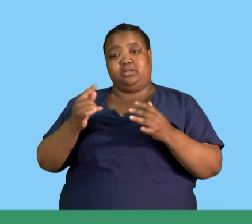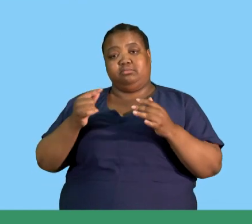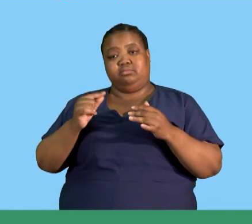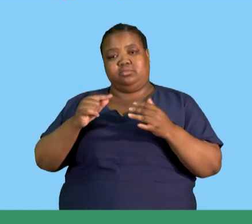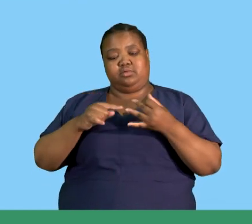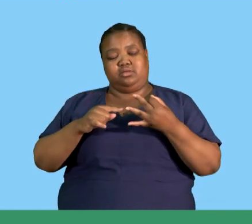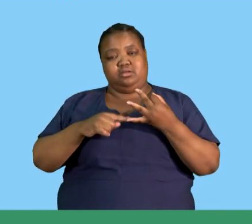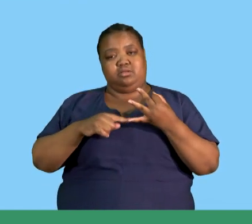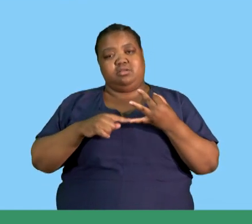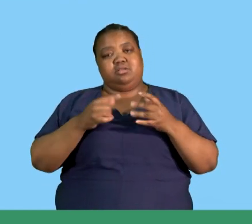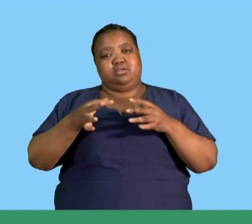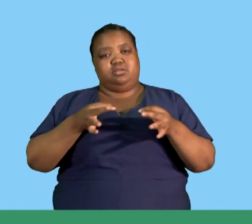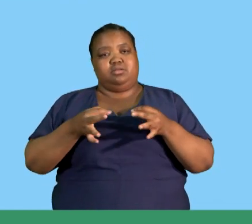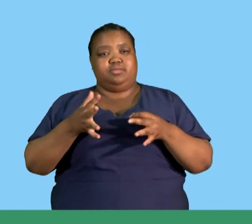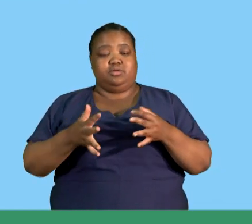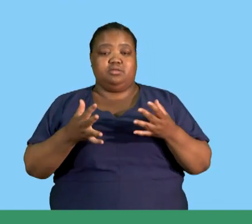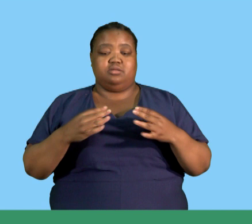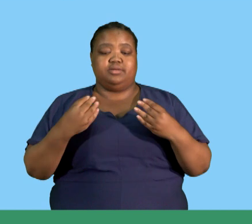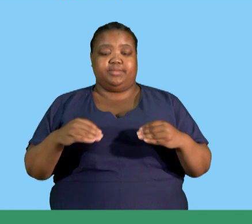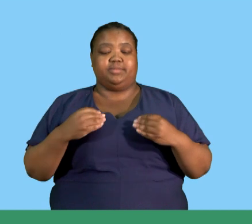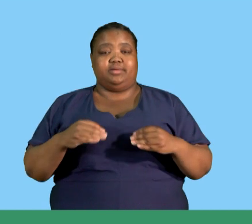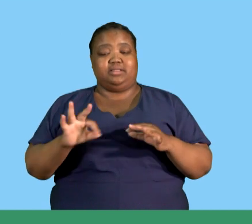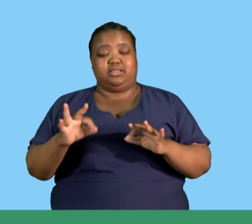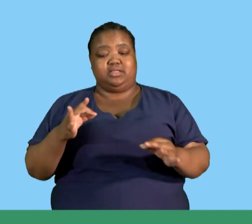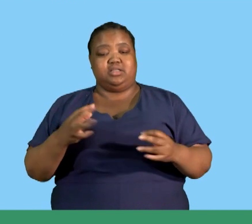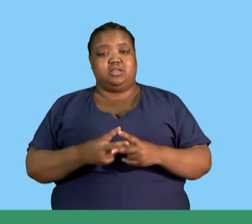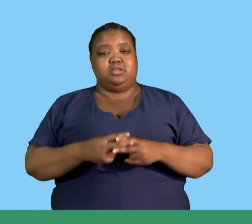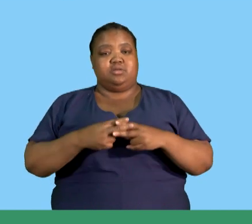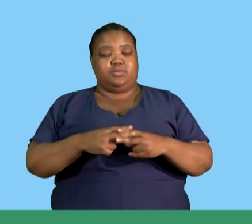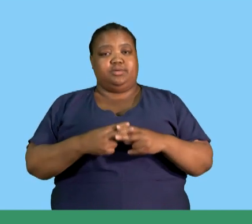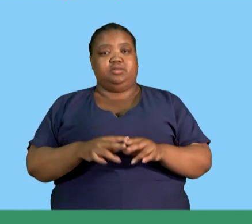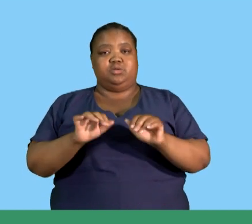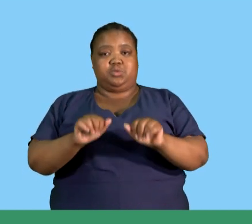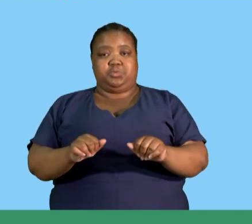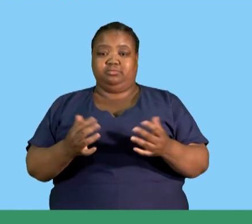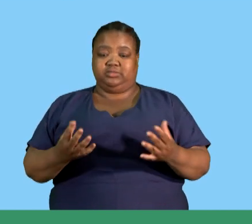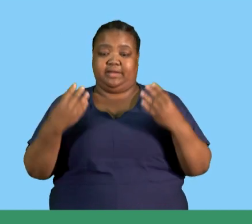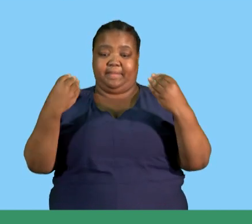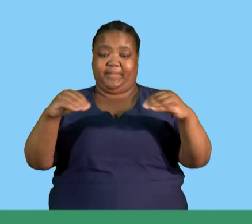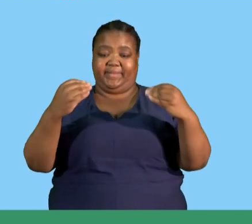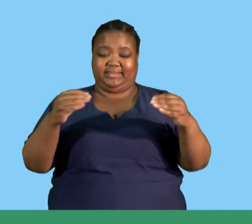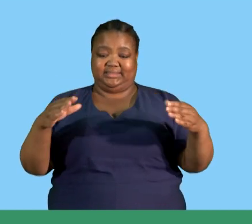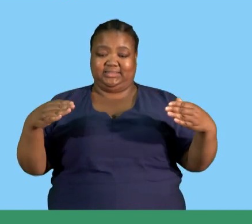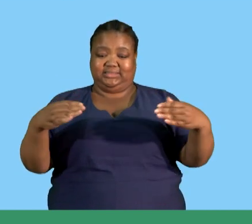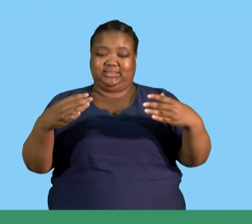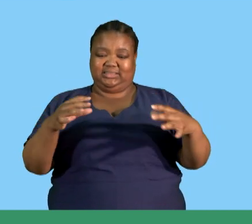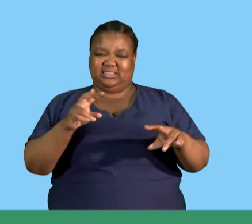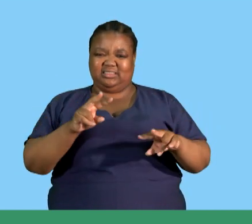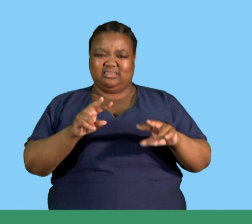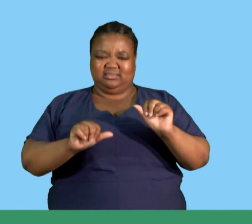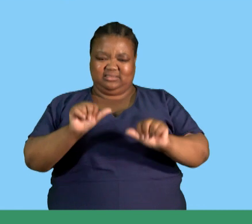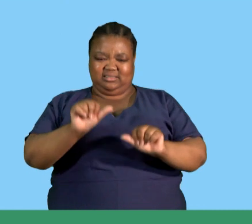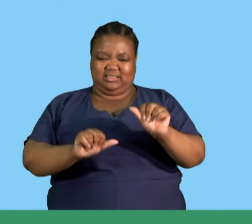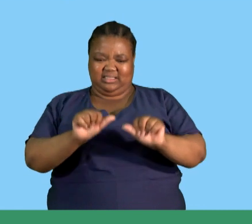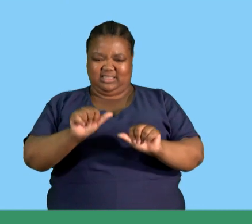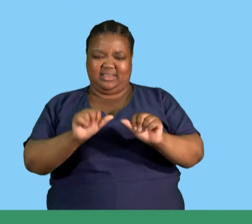just shortly. Do not forget that. Don't forget, industrial analysis tools, as mentioned, we are assessing ourselves. Who are we